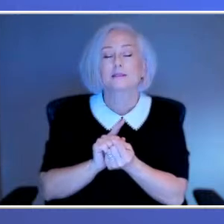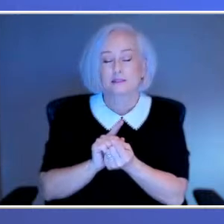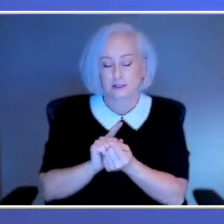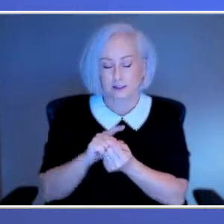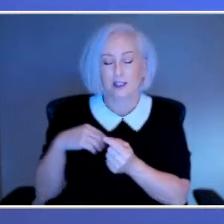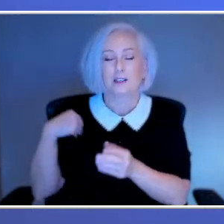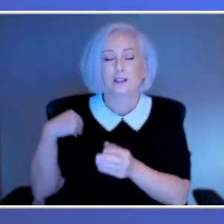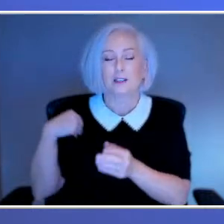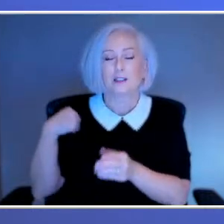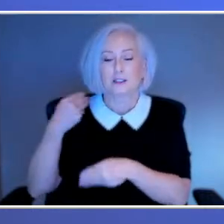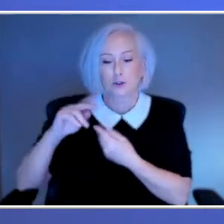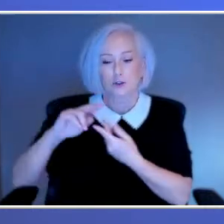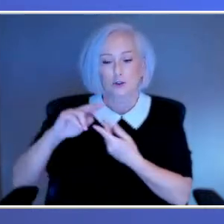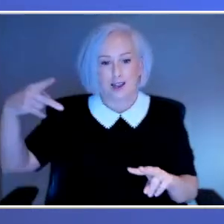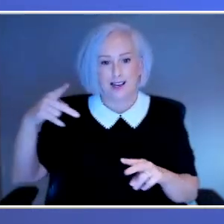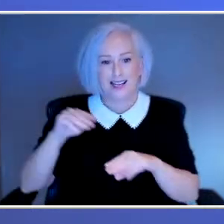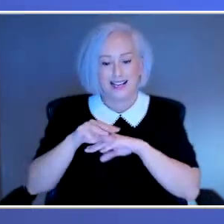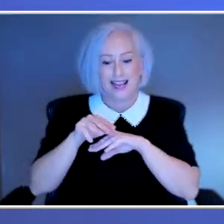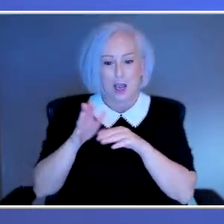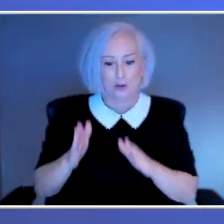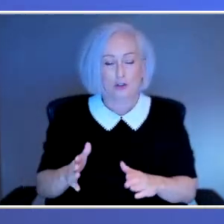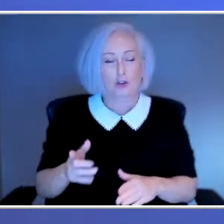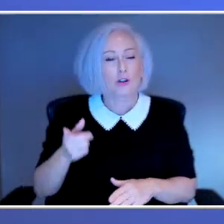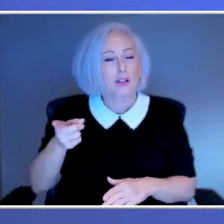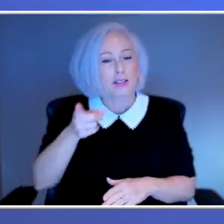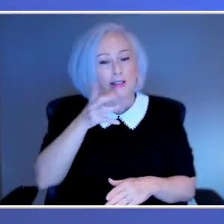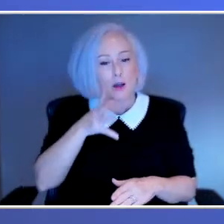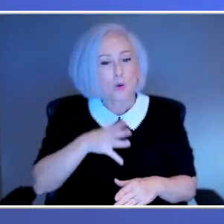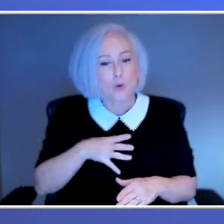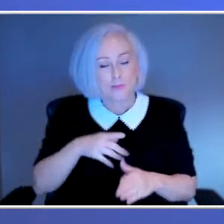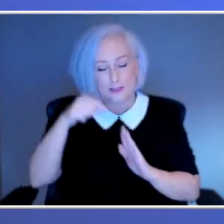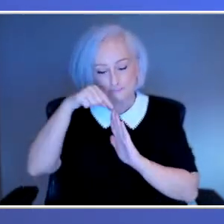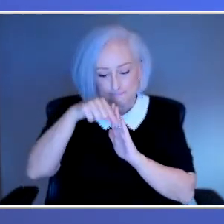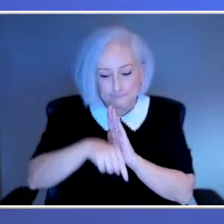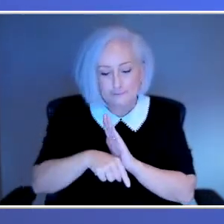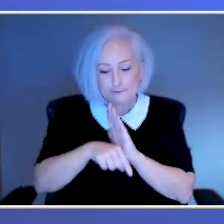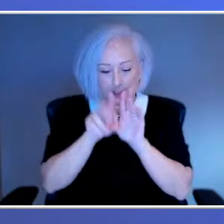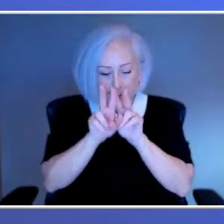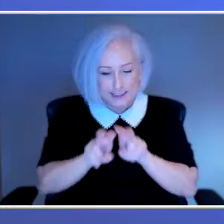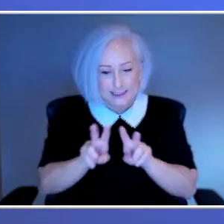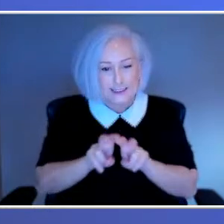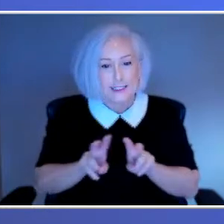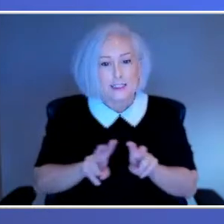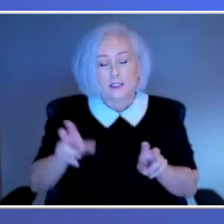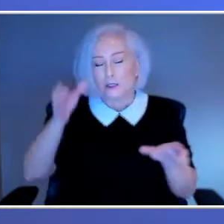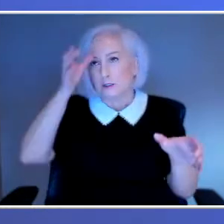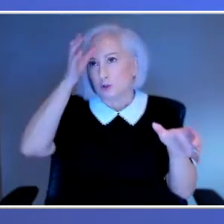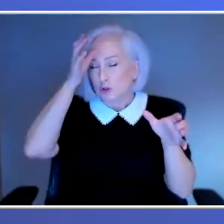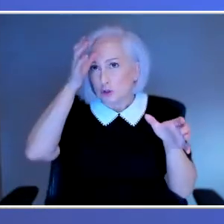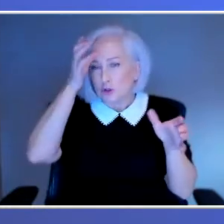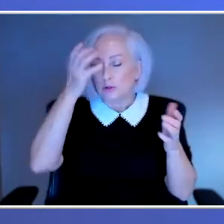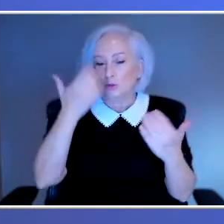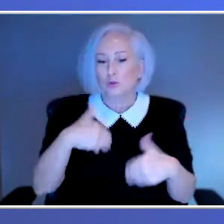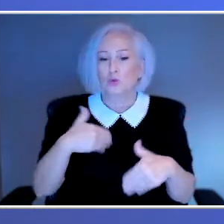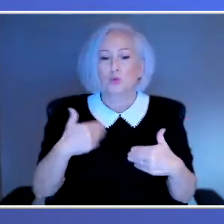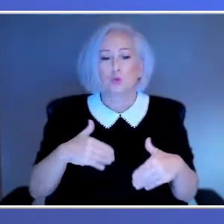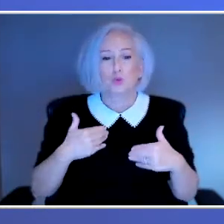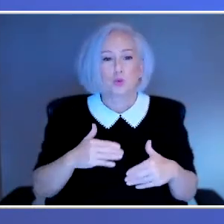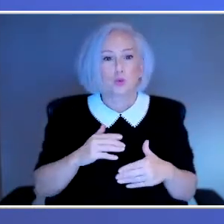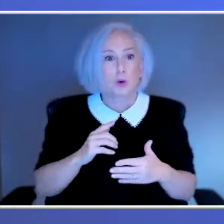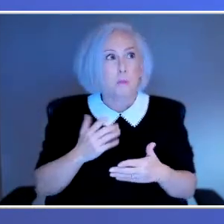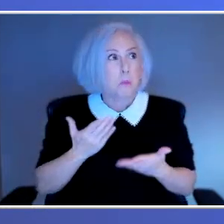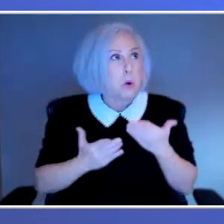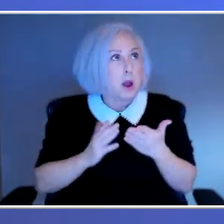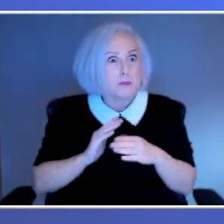over everything. She was so knowledgeable. I spent an hour probably or more